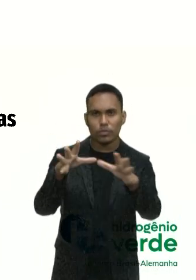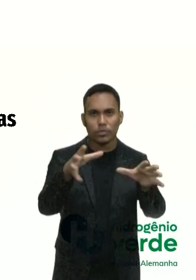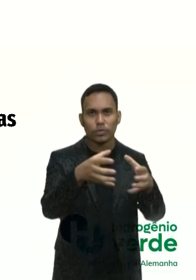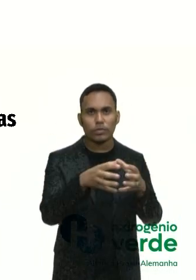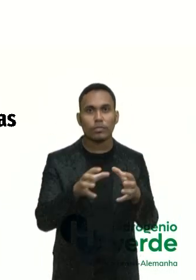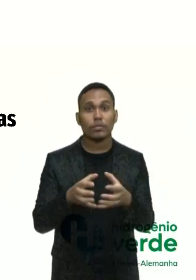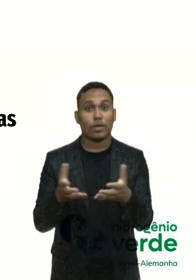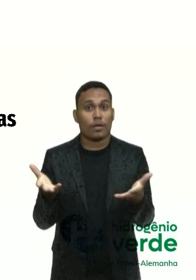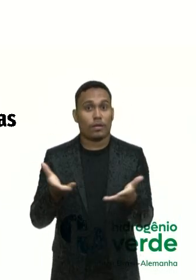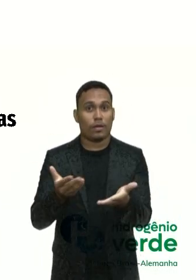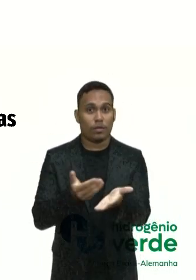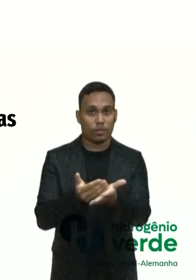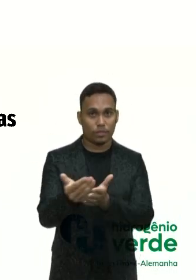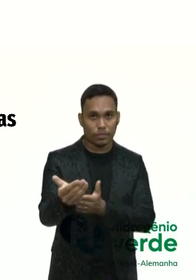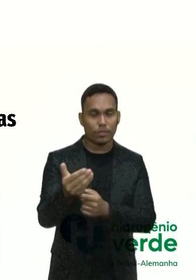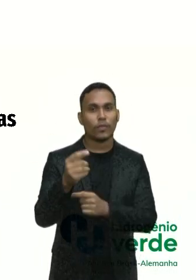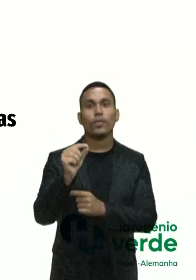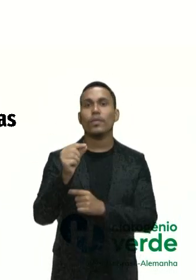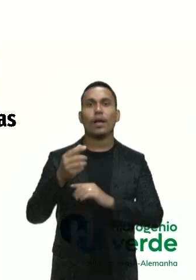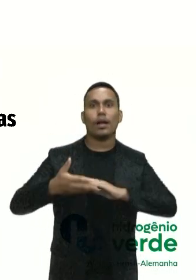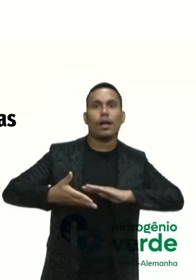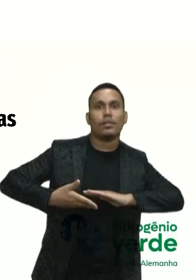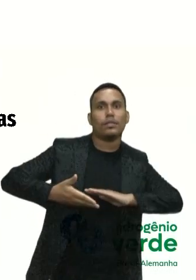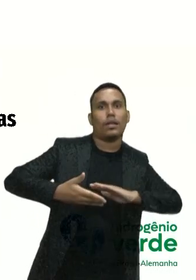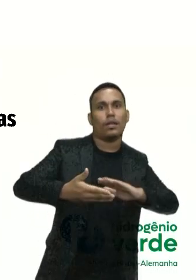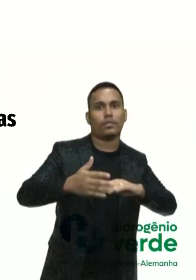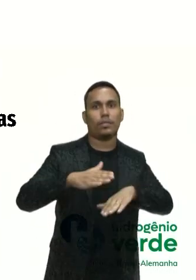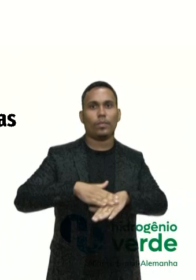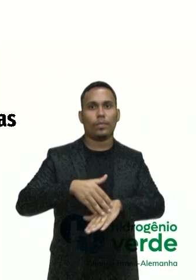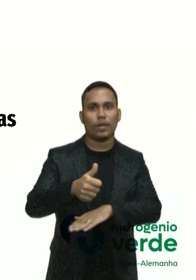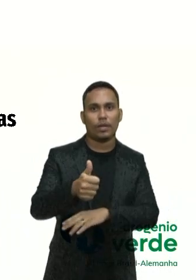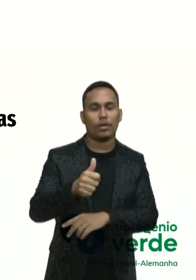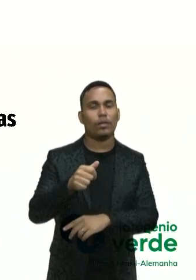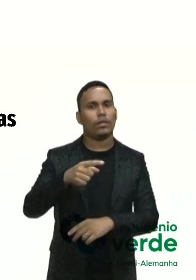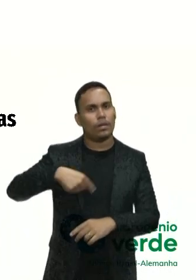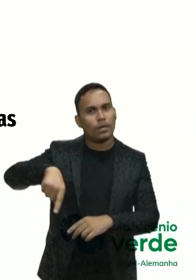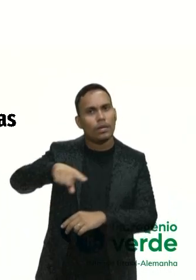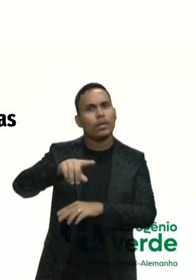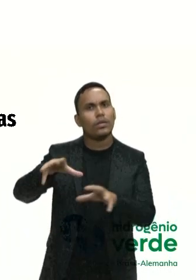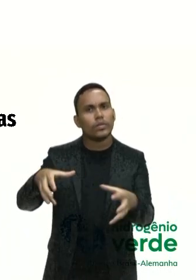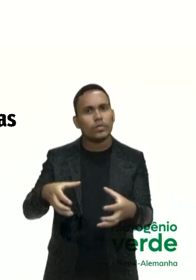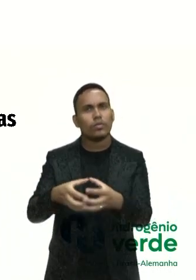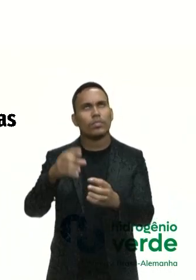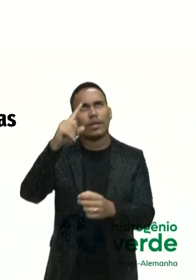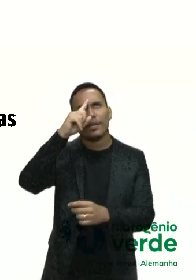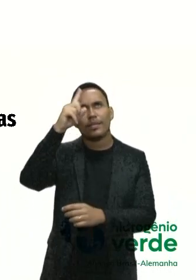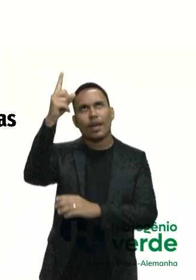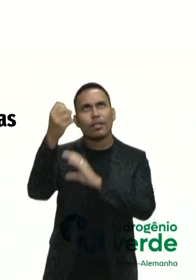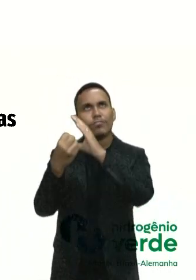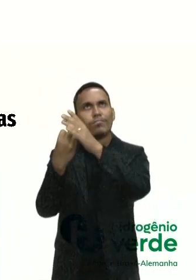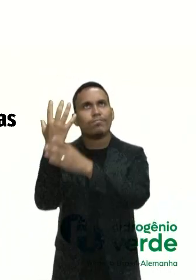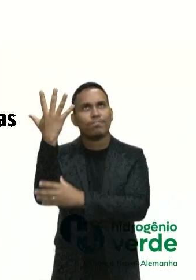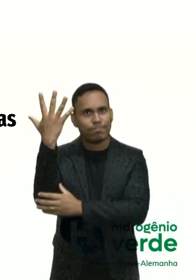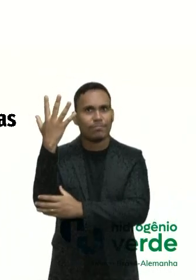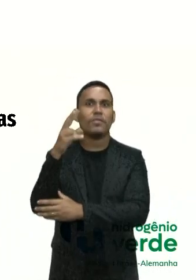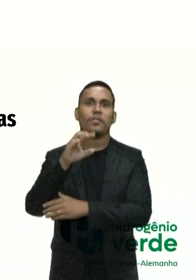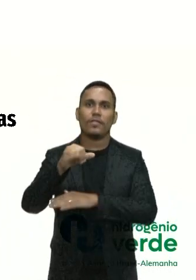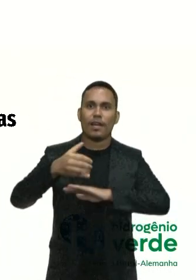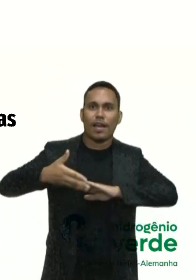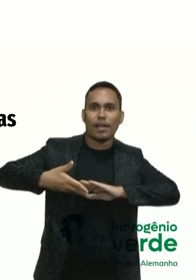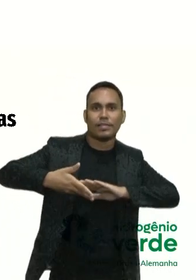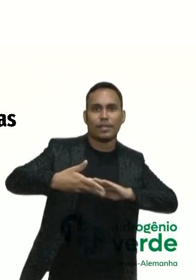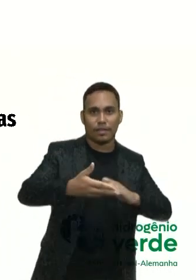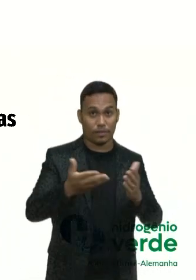8 groups that are now going through an acceleration phase. They came up with an idea, and this idea is